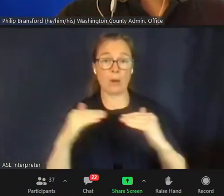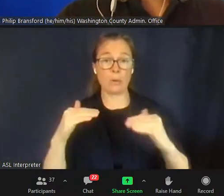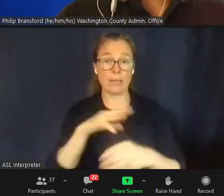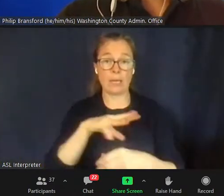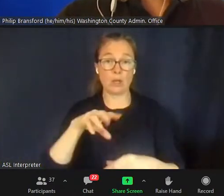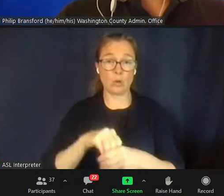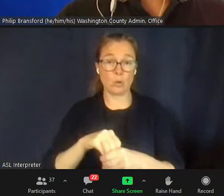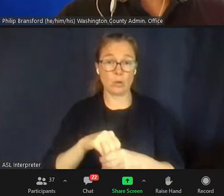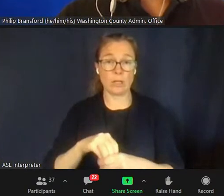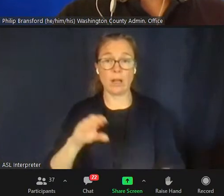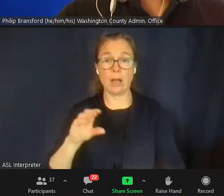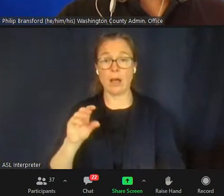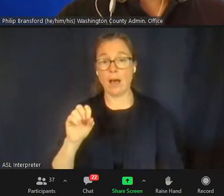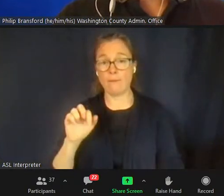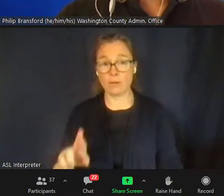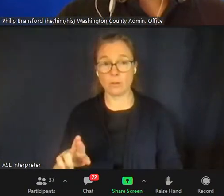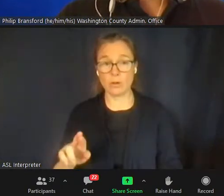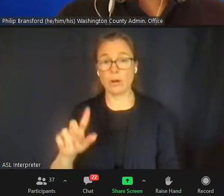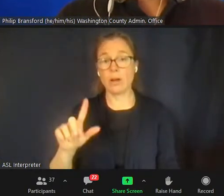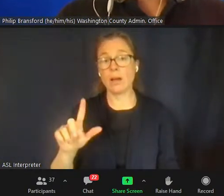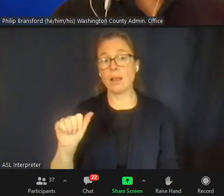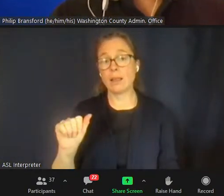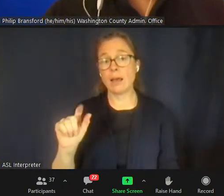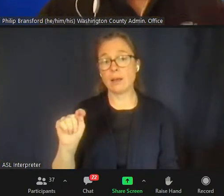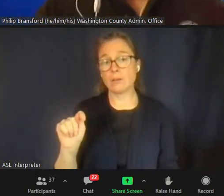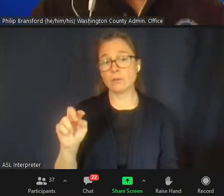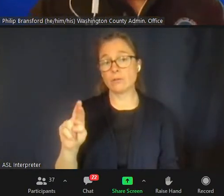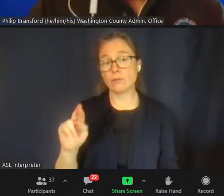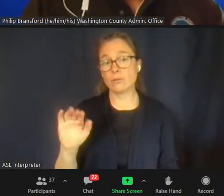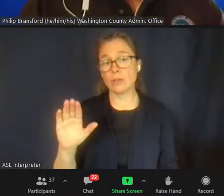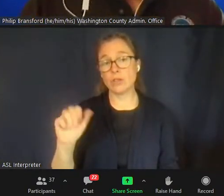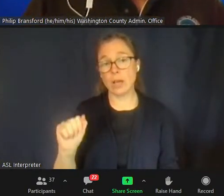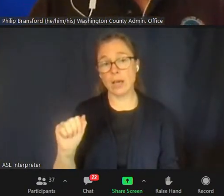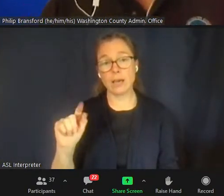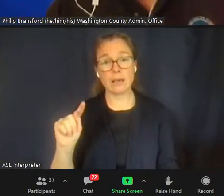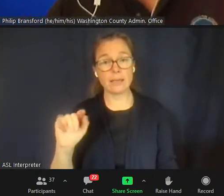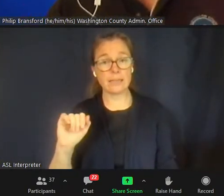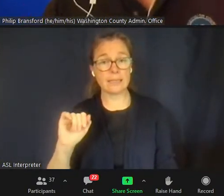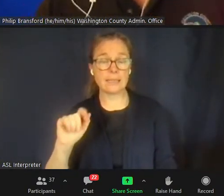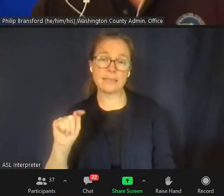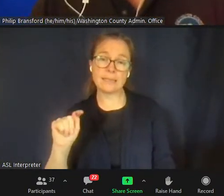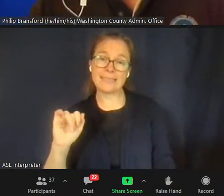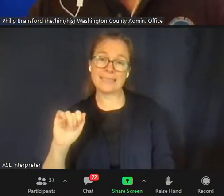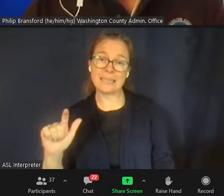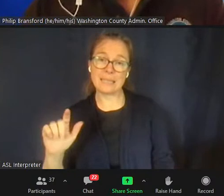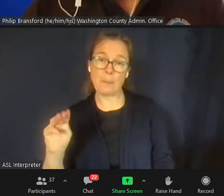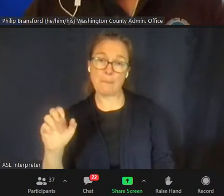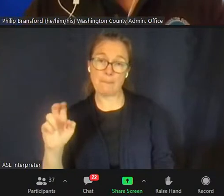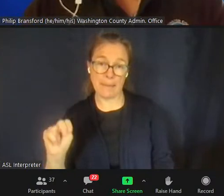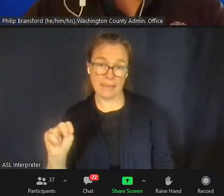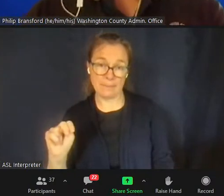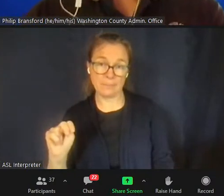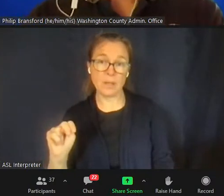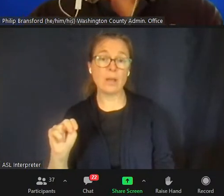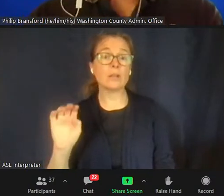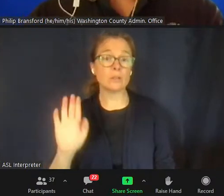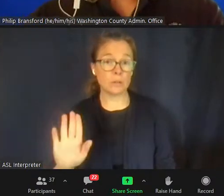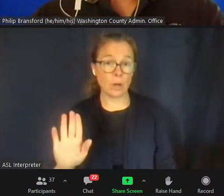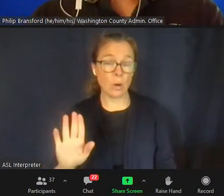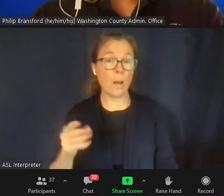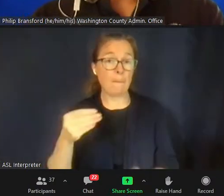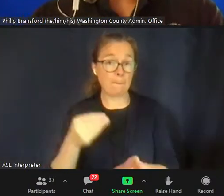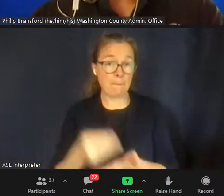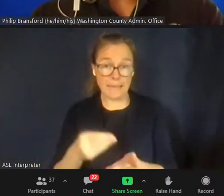Officer, Latricia Tillman. And across the board, not only with the ARPA dollars, but all